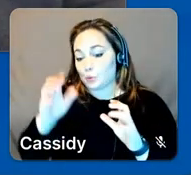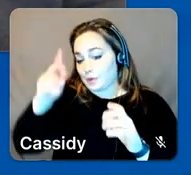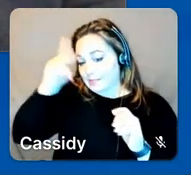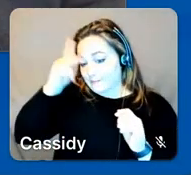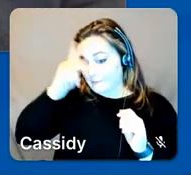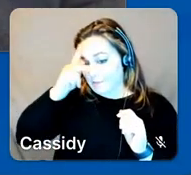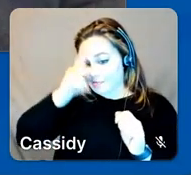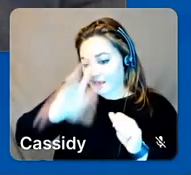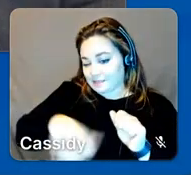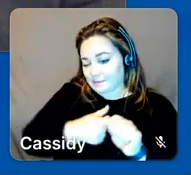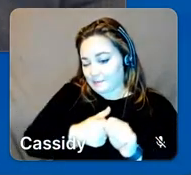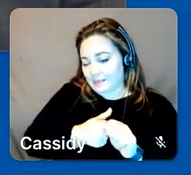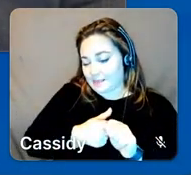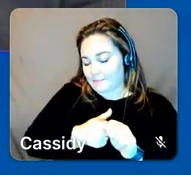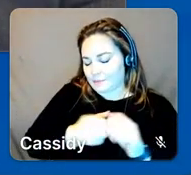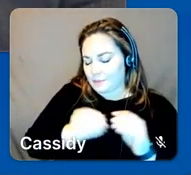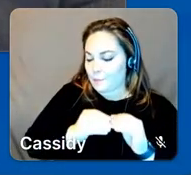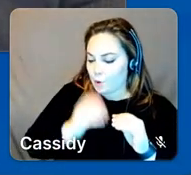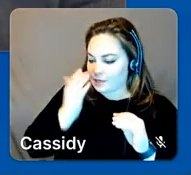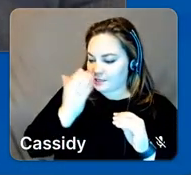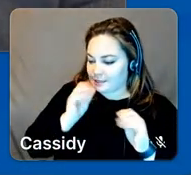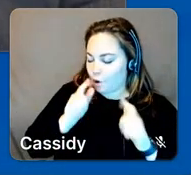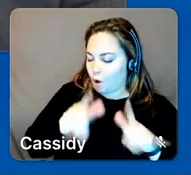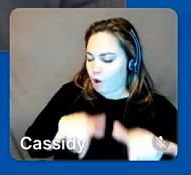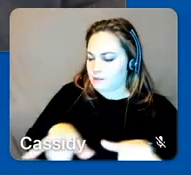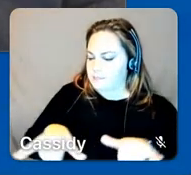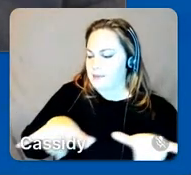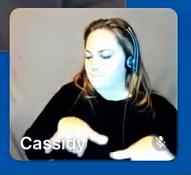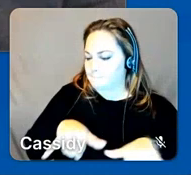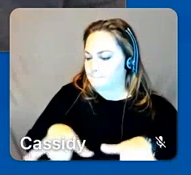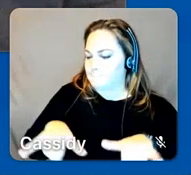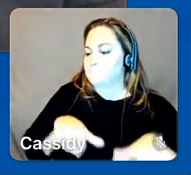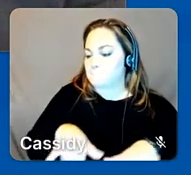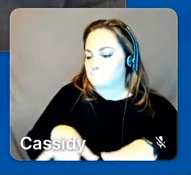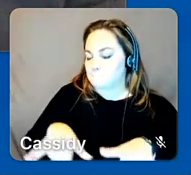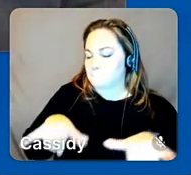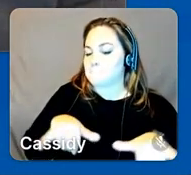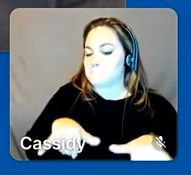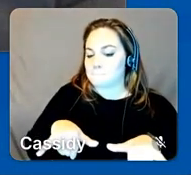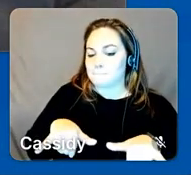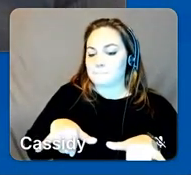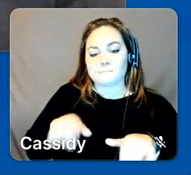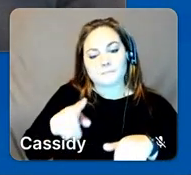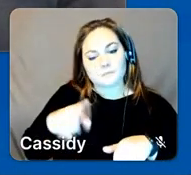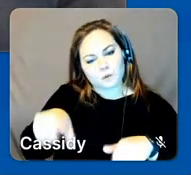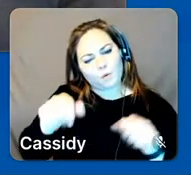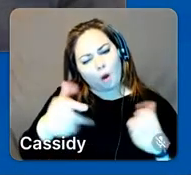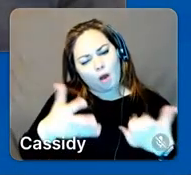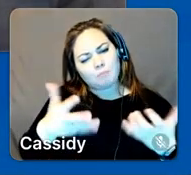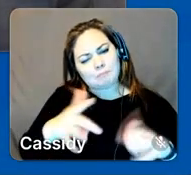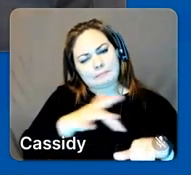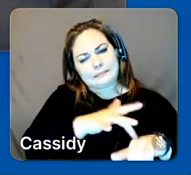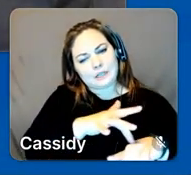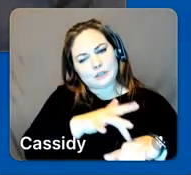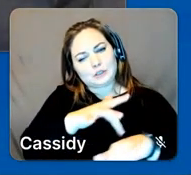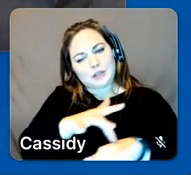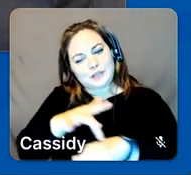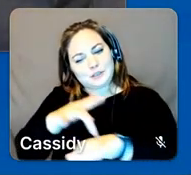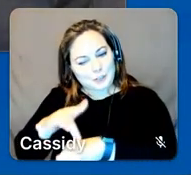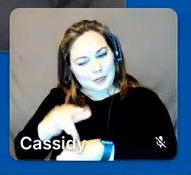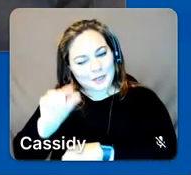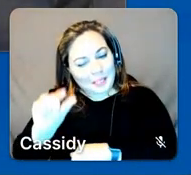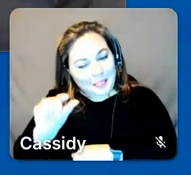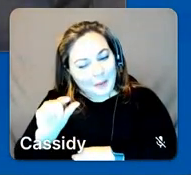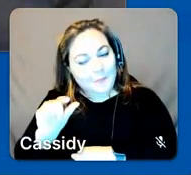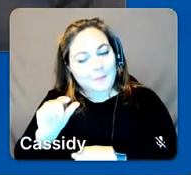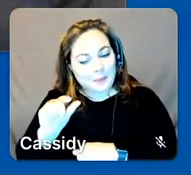forms, the more they seem to me to all be doing the same thing. And you've all kind of spoken to it a little bit already,